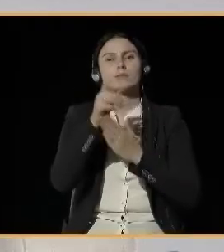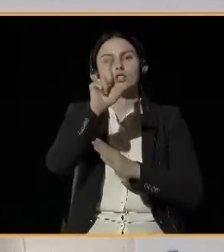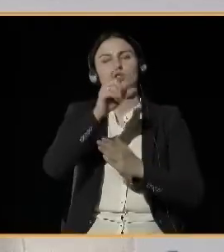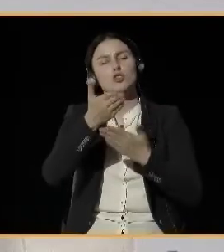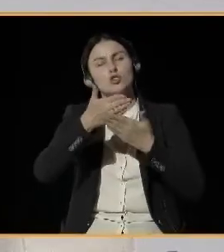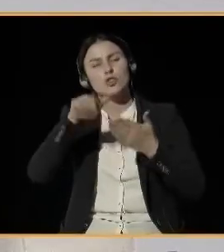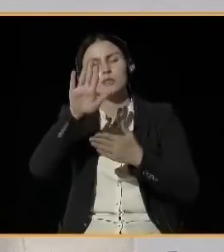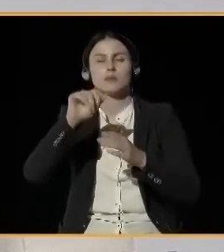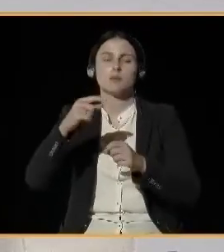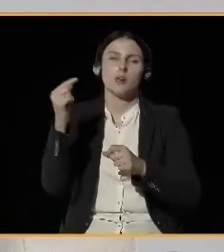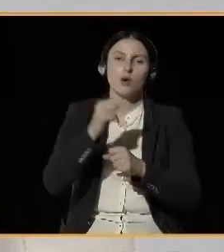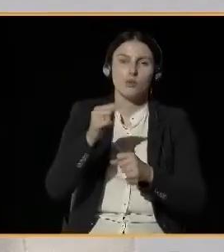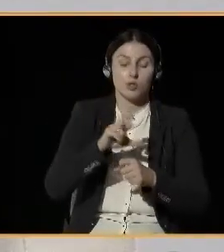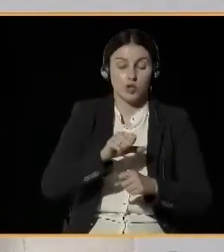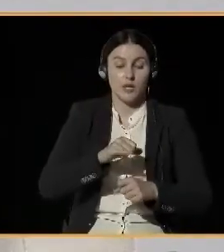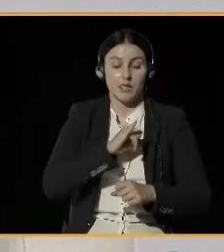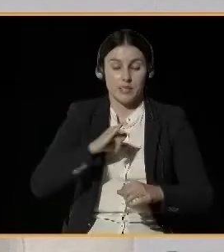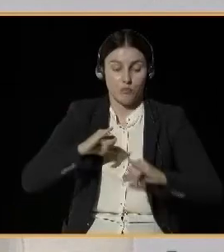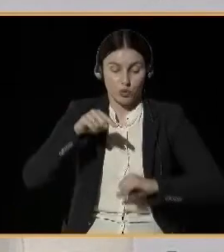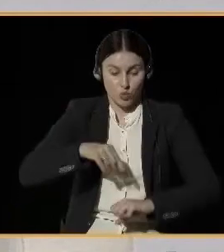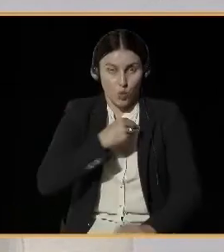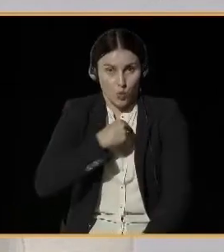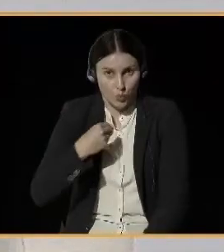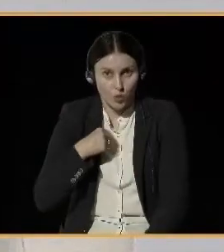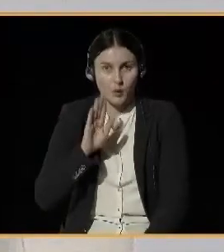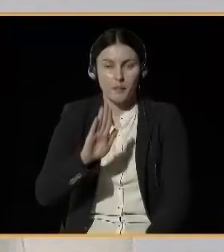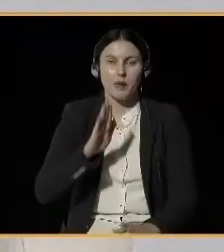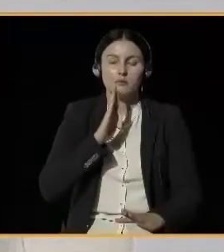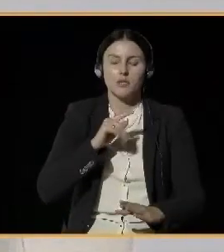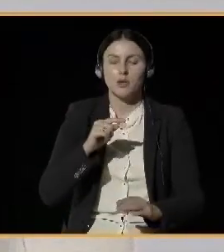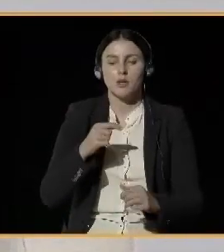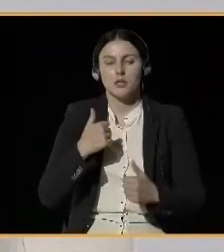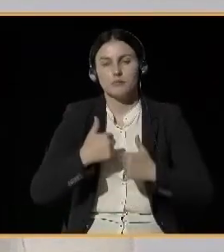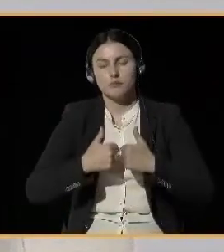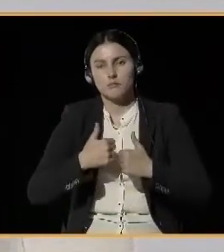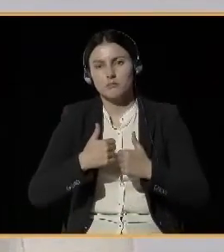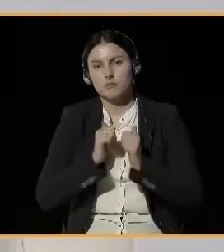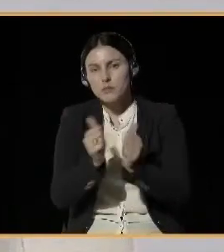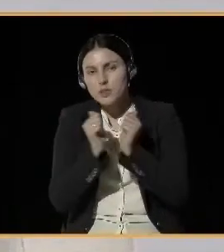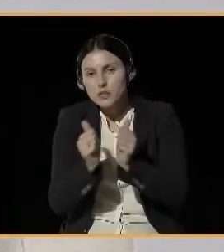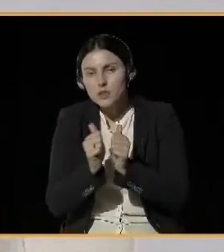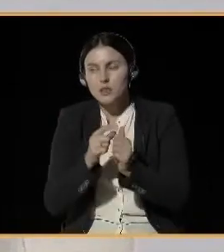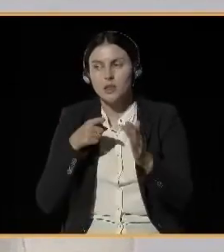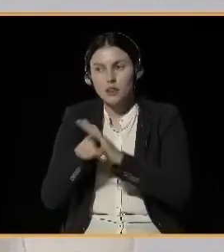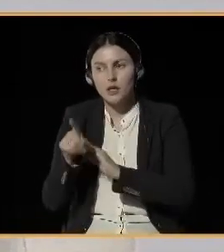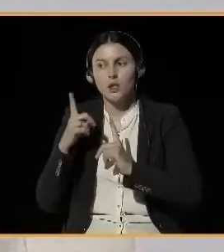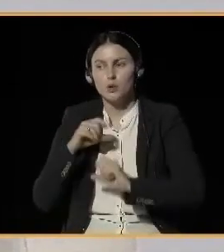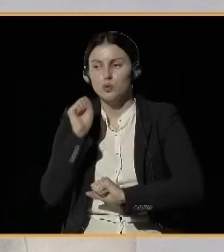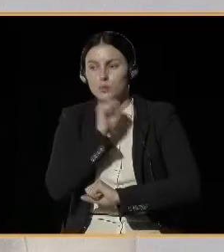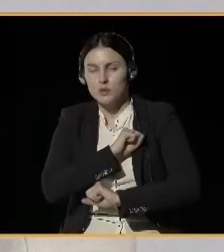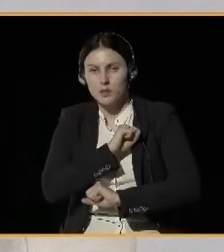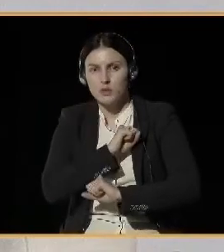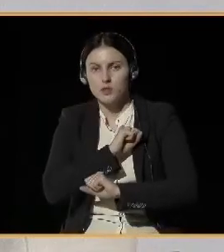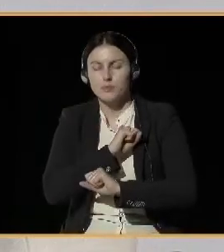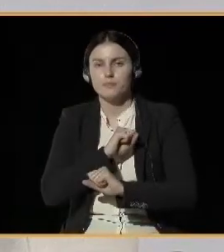while we were surveying these problems and discussing with our counterparties from Norway and Iceland, we found out that when implementing certain specific